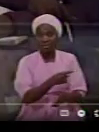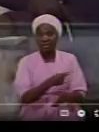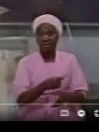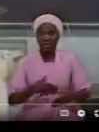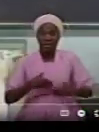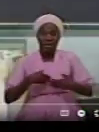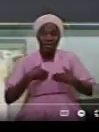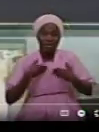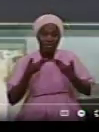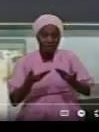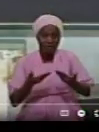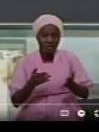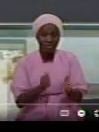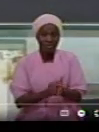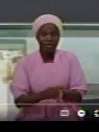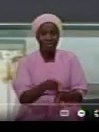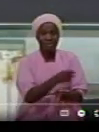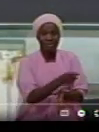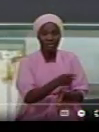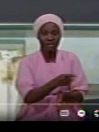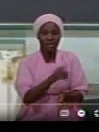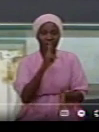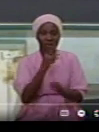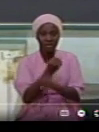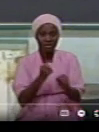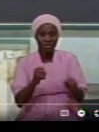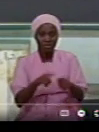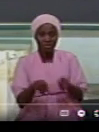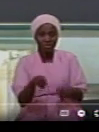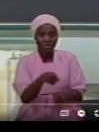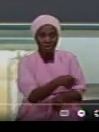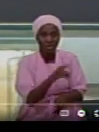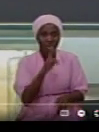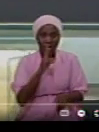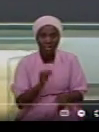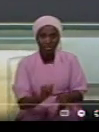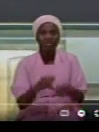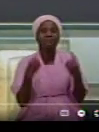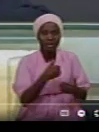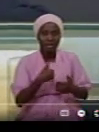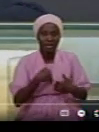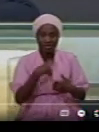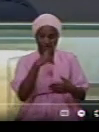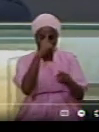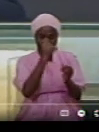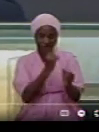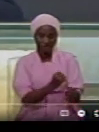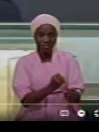to have faith, saving faith, but they still have sinful